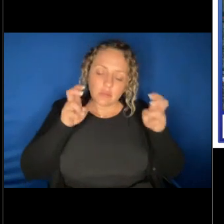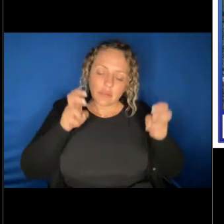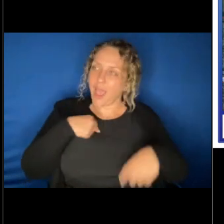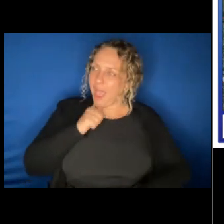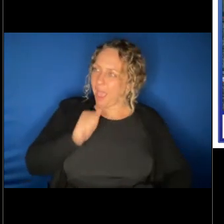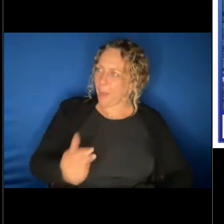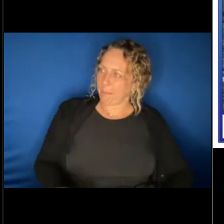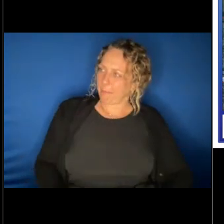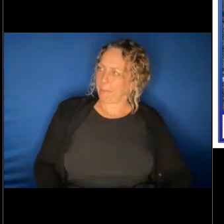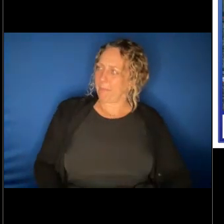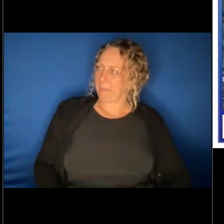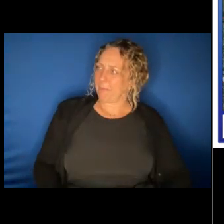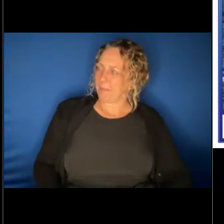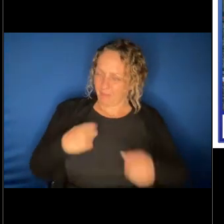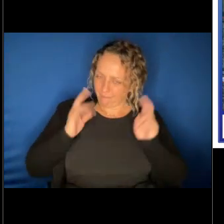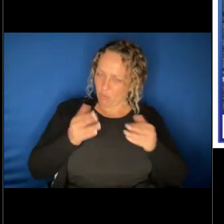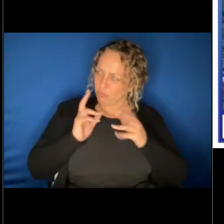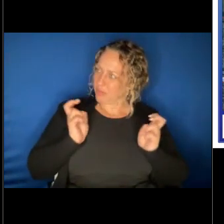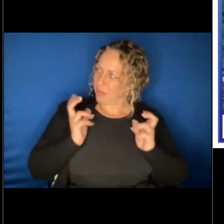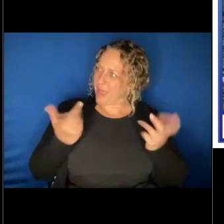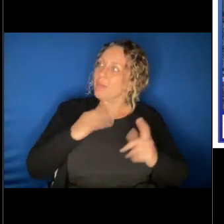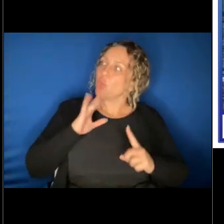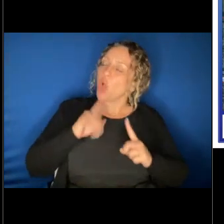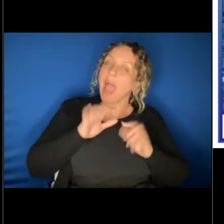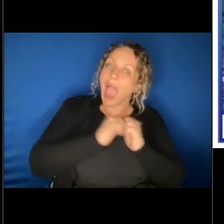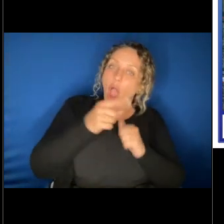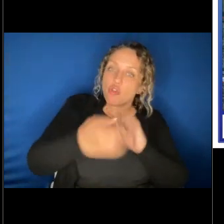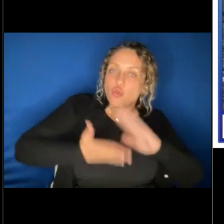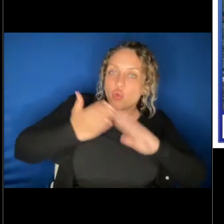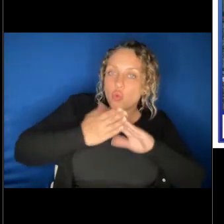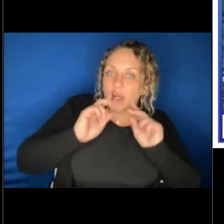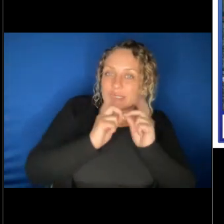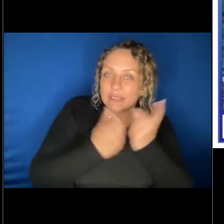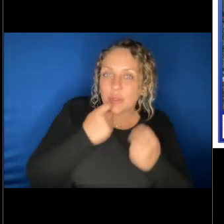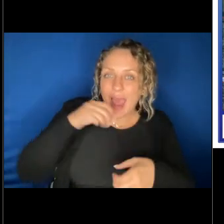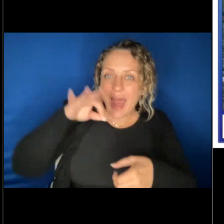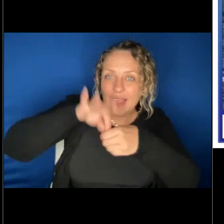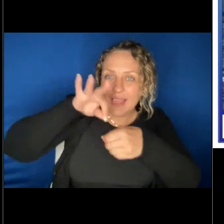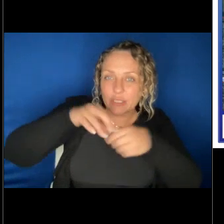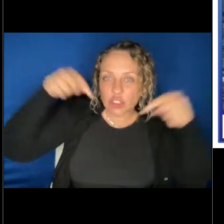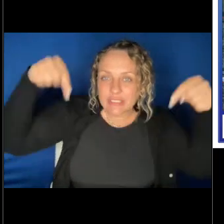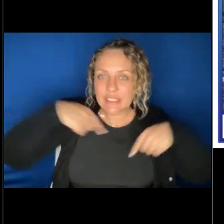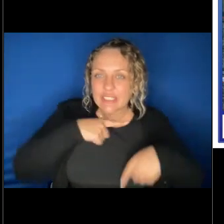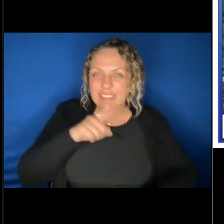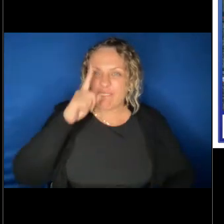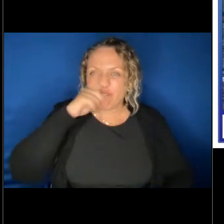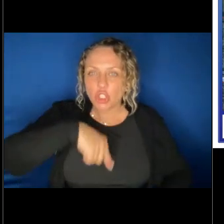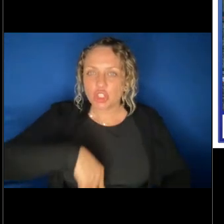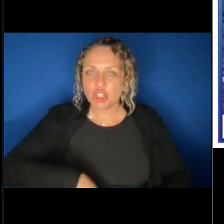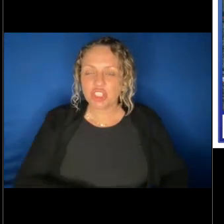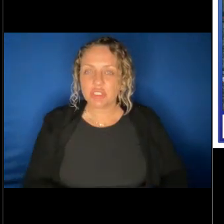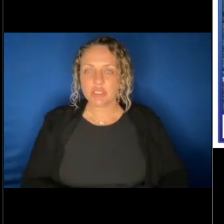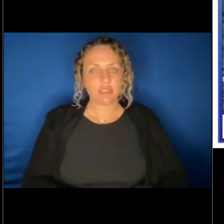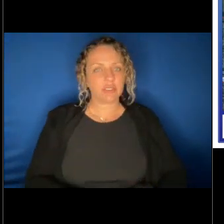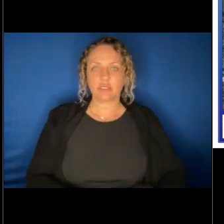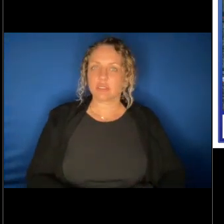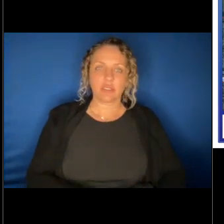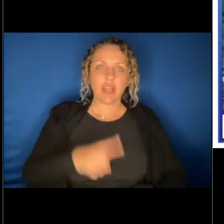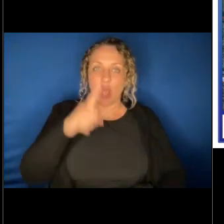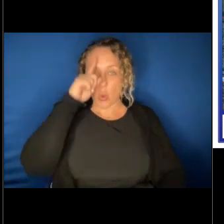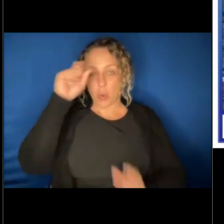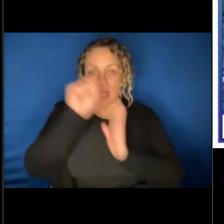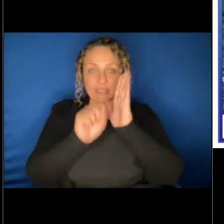topic. I'm talking about how you're running districting and elections here. It's a farce. I don't know why the state attorney